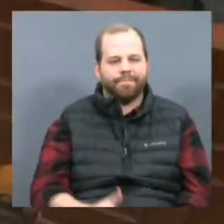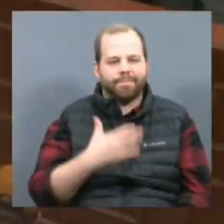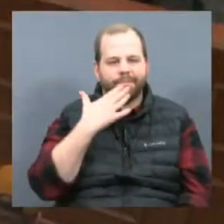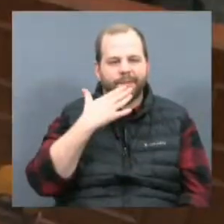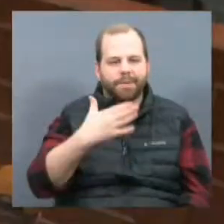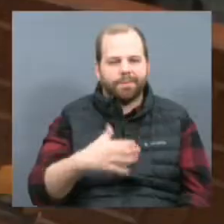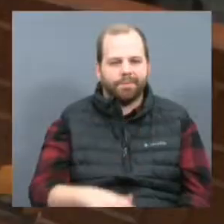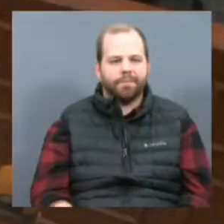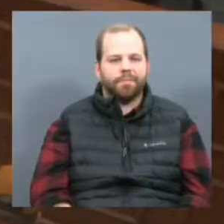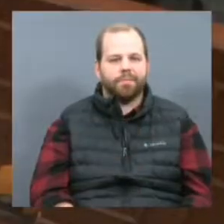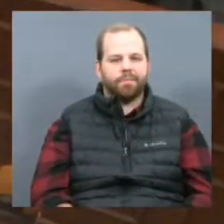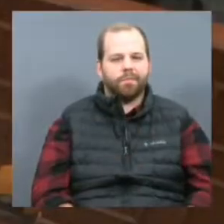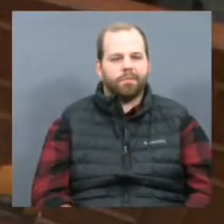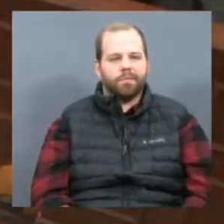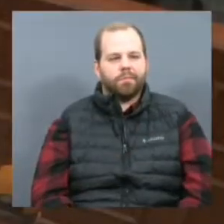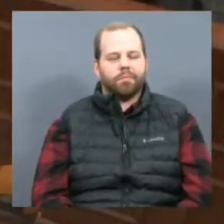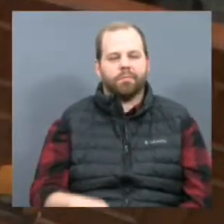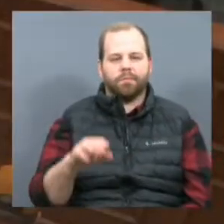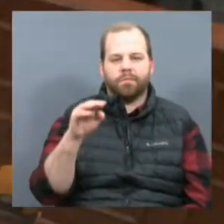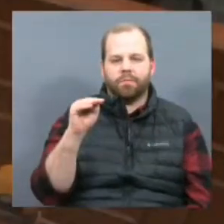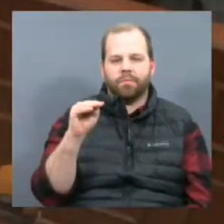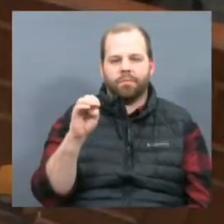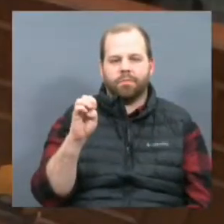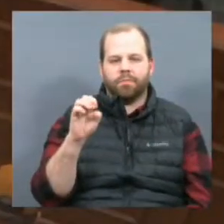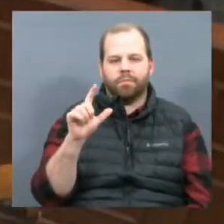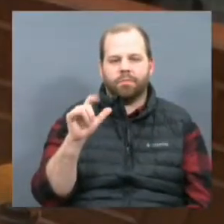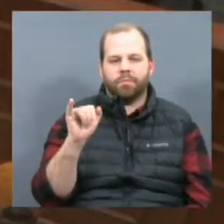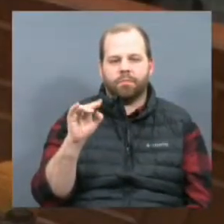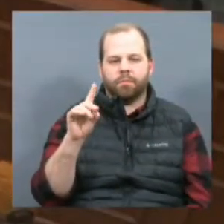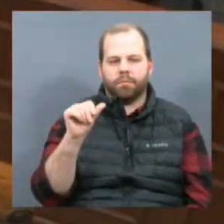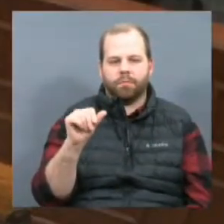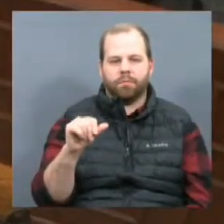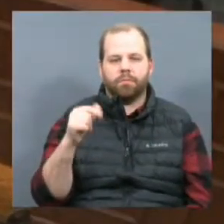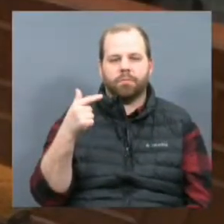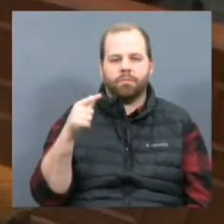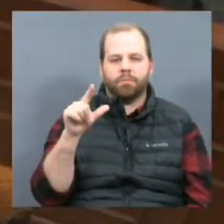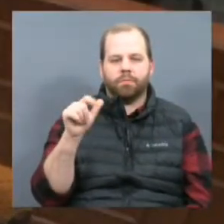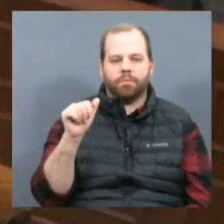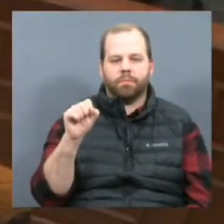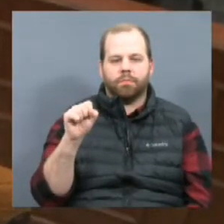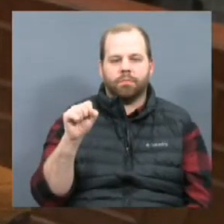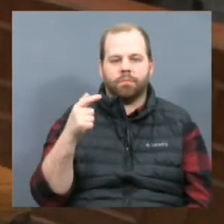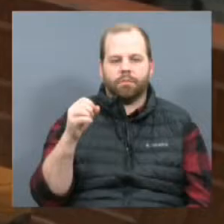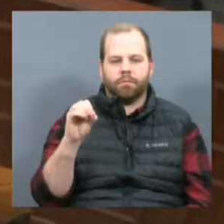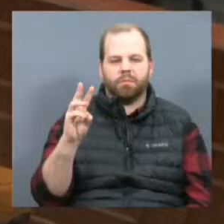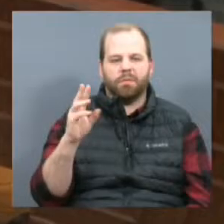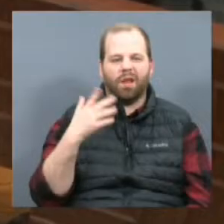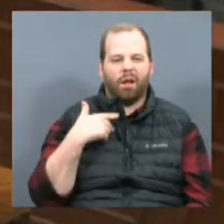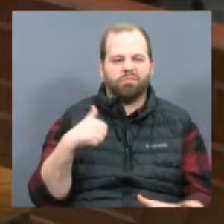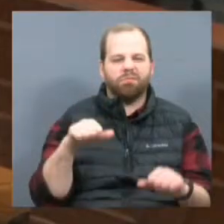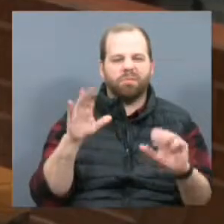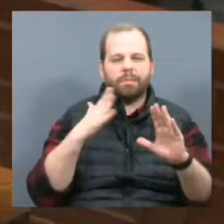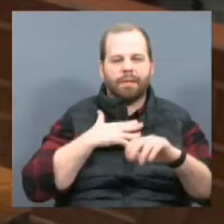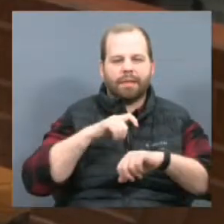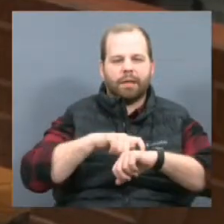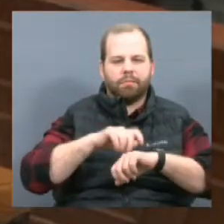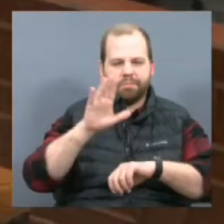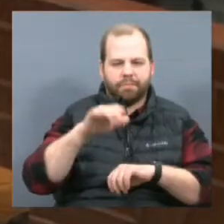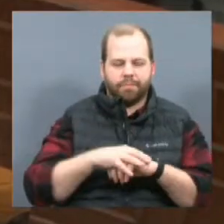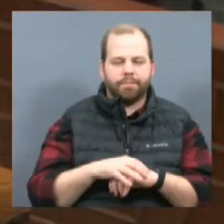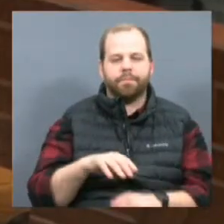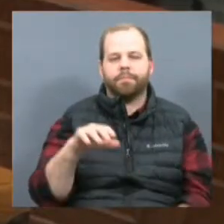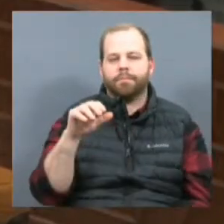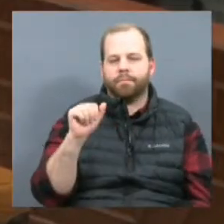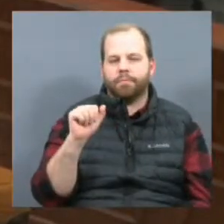you. Melinda Glasgow? I'm going to pass. Okay. I'll pass my time. All right. Antoinette